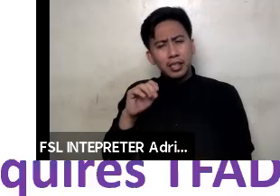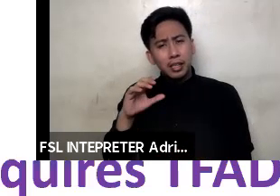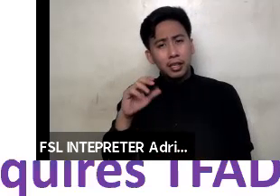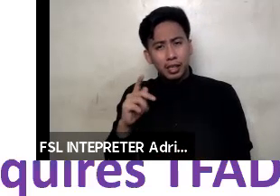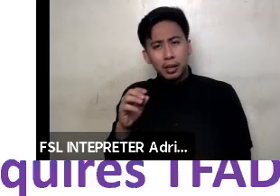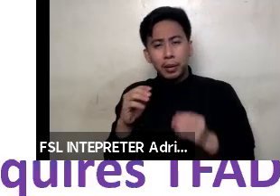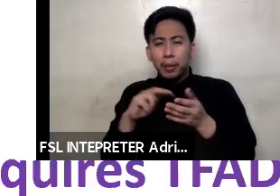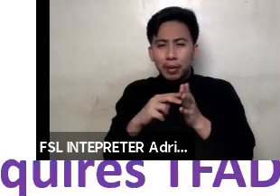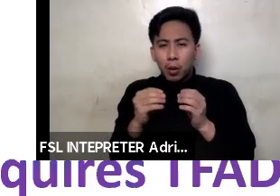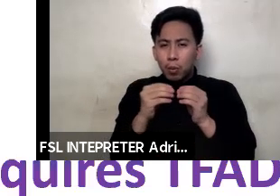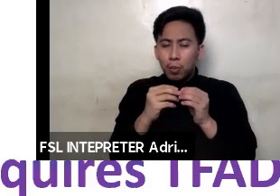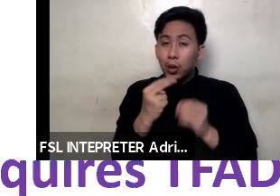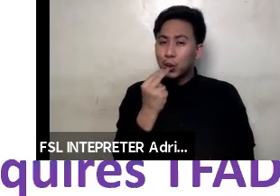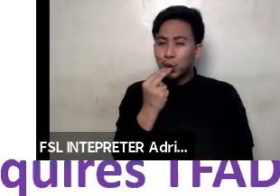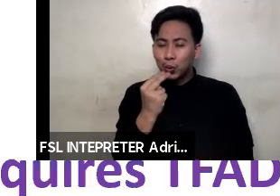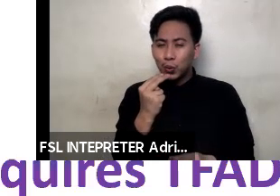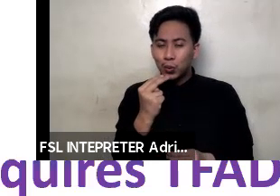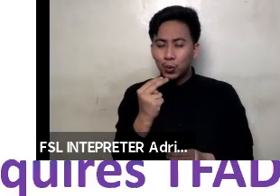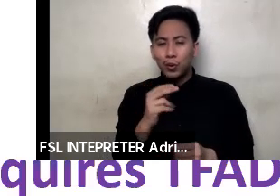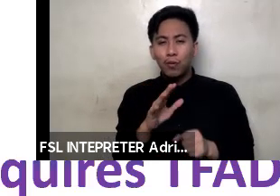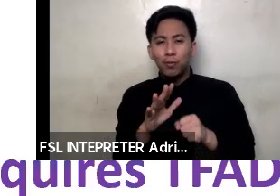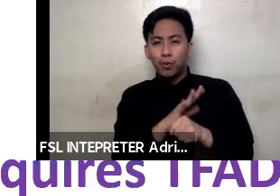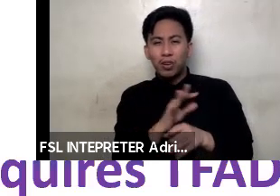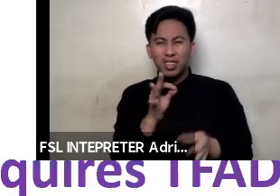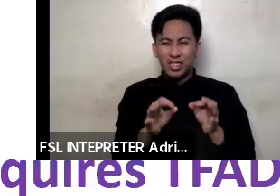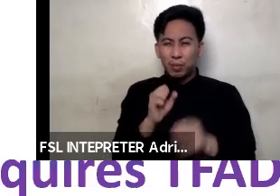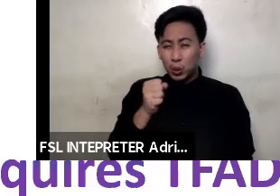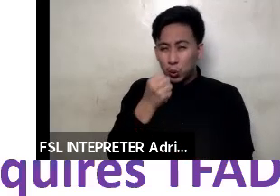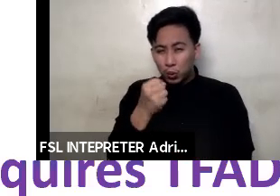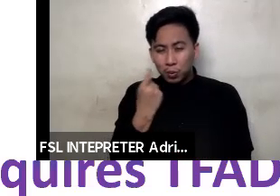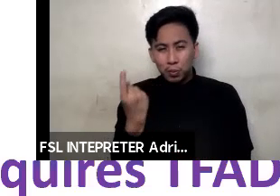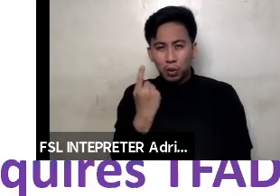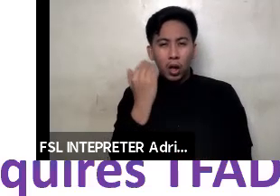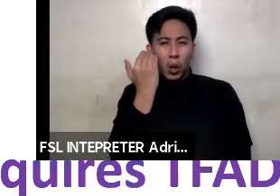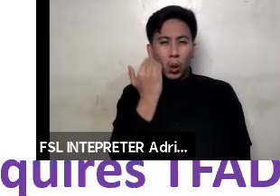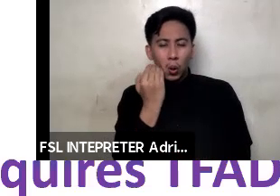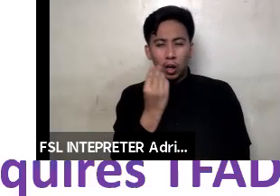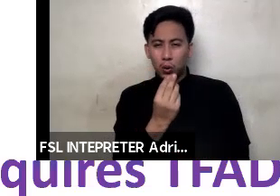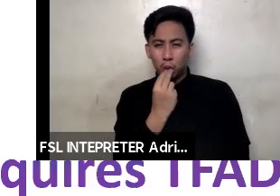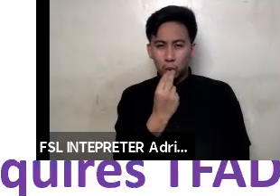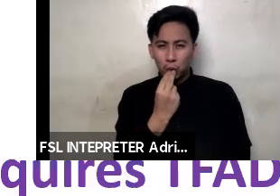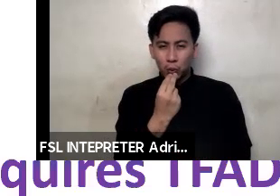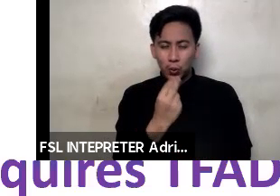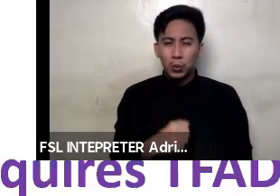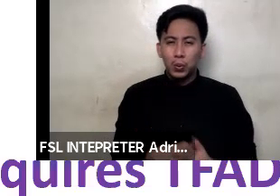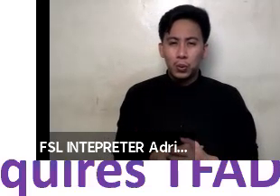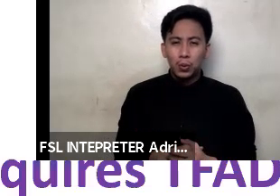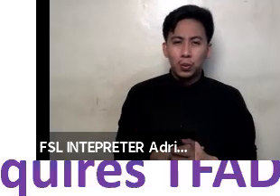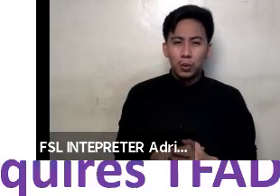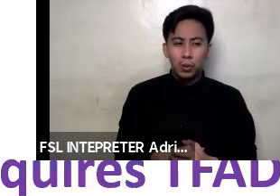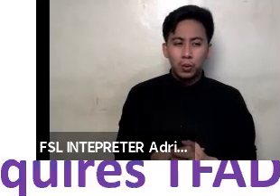nutrient content niya. Pag puro sabaw lang, edi wala siyang makuha, puro sabaw lang. The other one is diversity. Dapat mawala